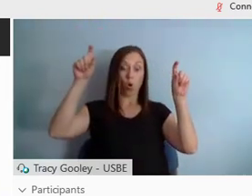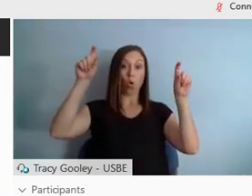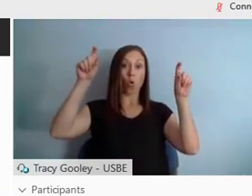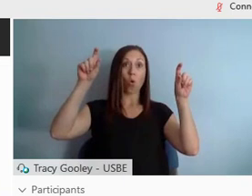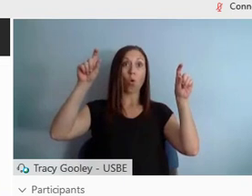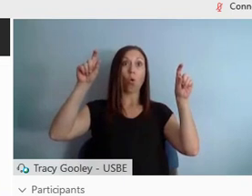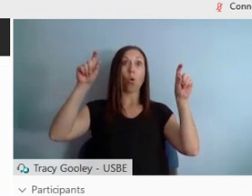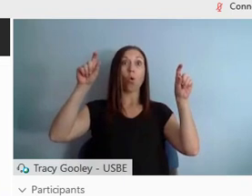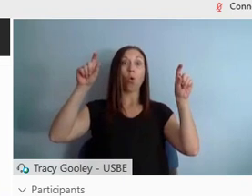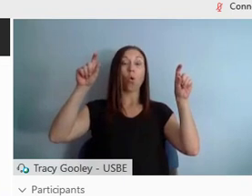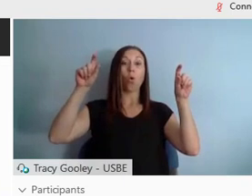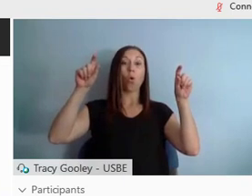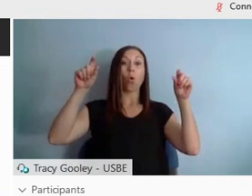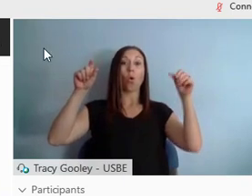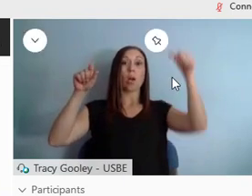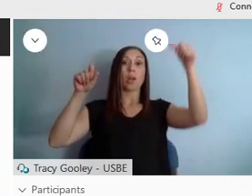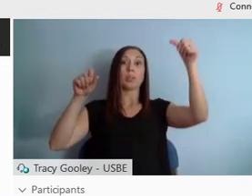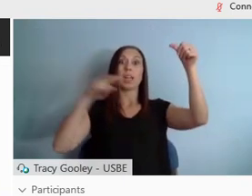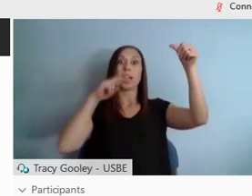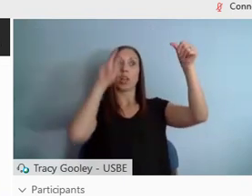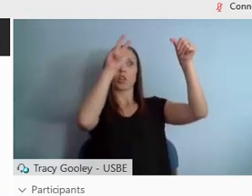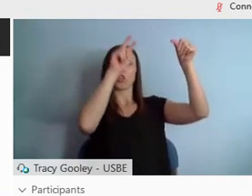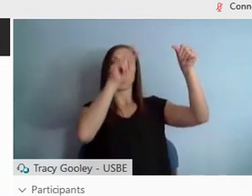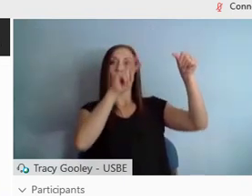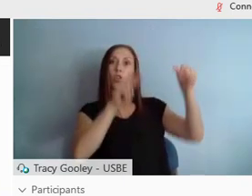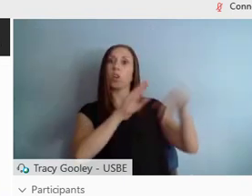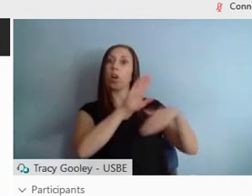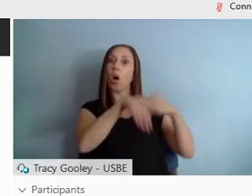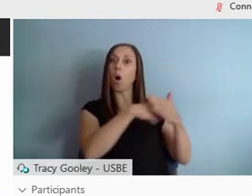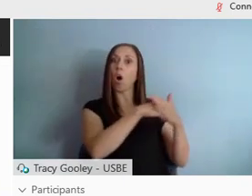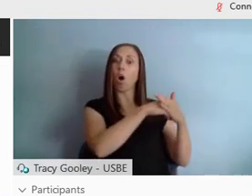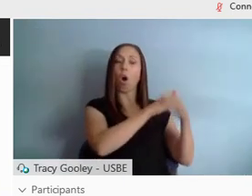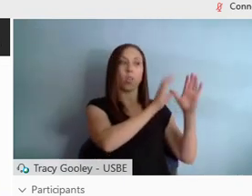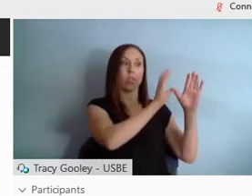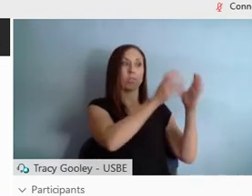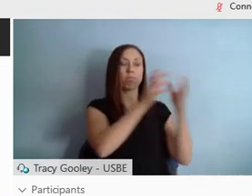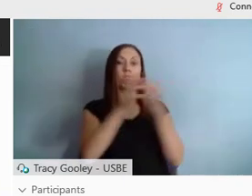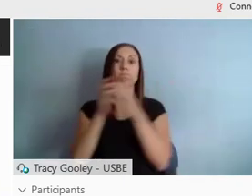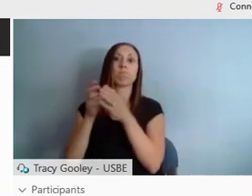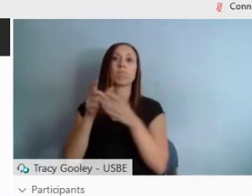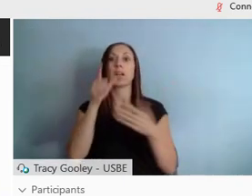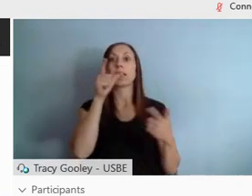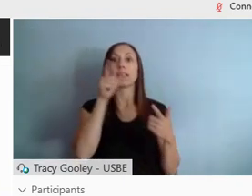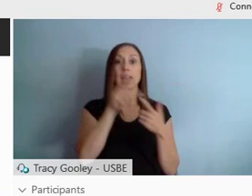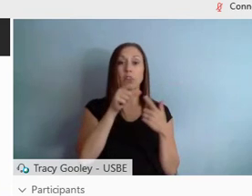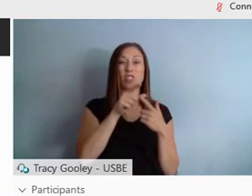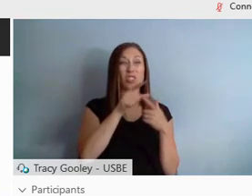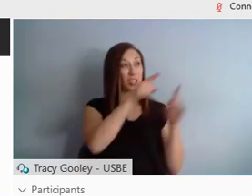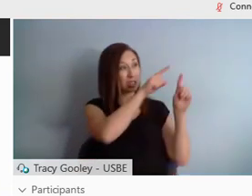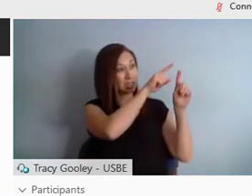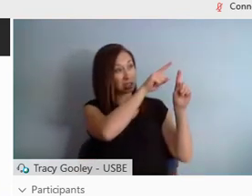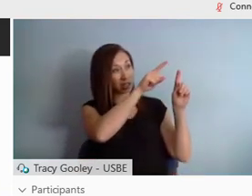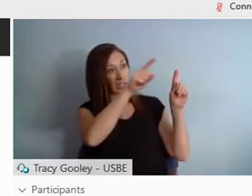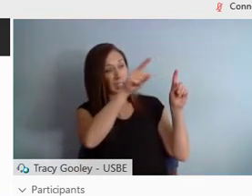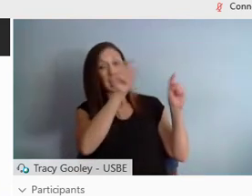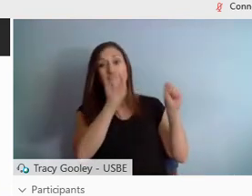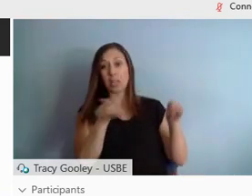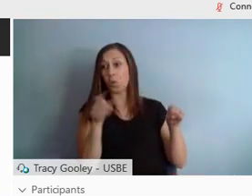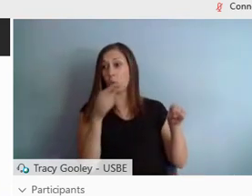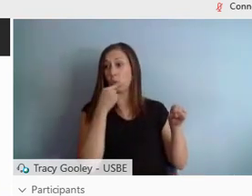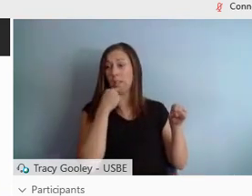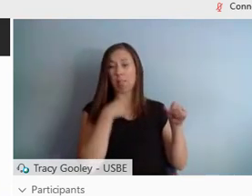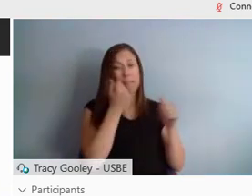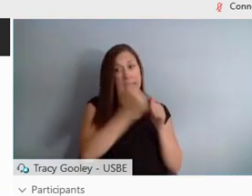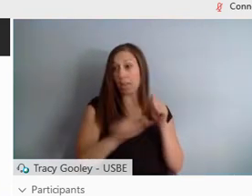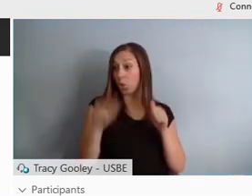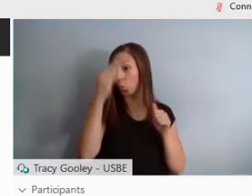Slide your finger under that row while you say, look at all the sets of letters on this row. Point to and tell me the letter names